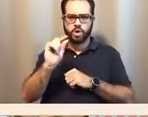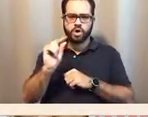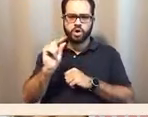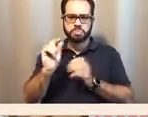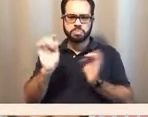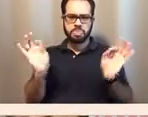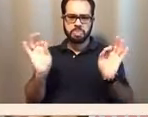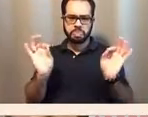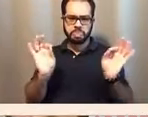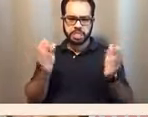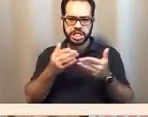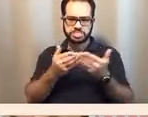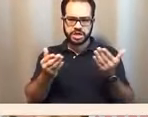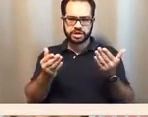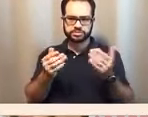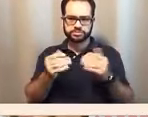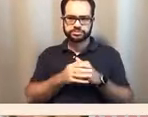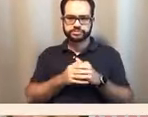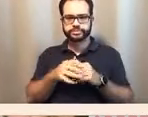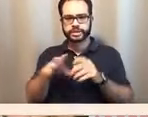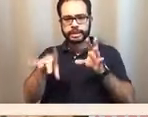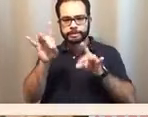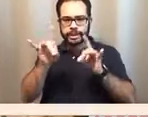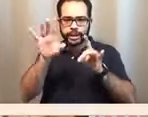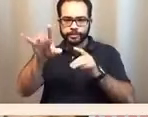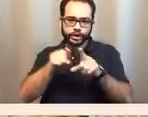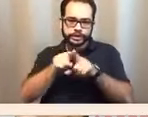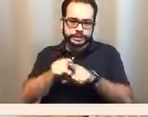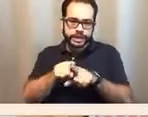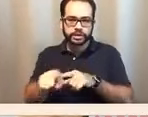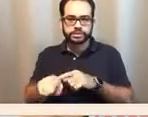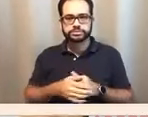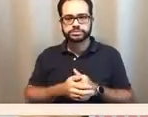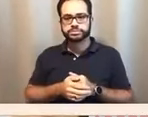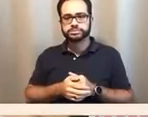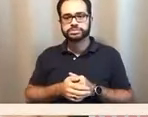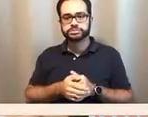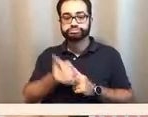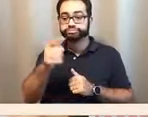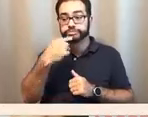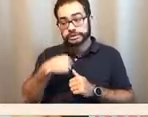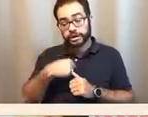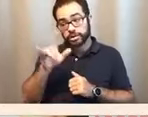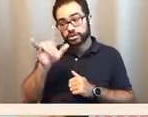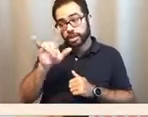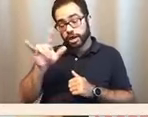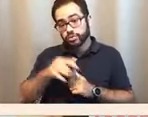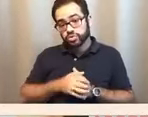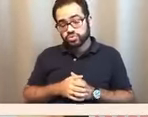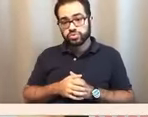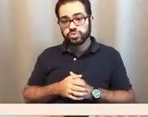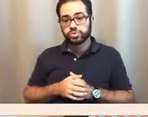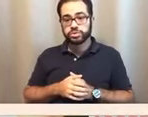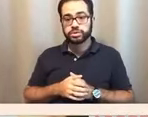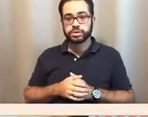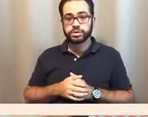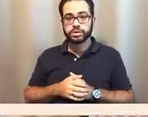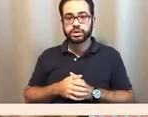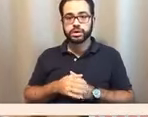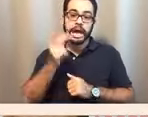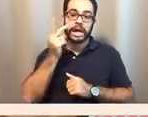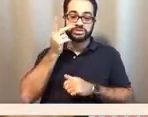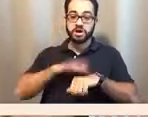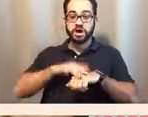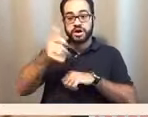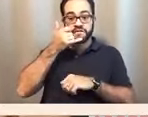Pick up your socks. You didn't tell me that you love me. I see on your phone you called all these people and you didn't take the